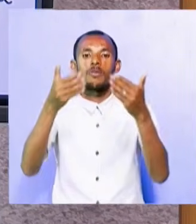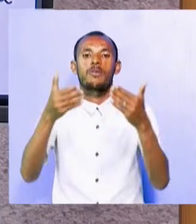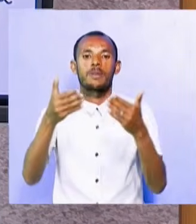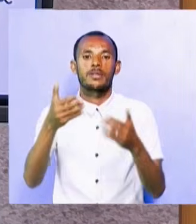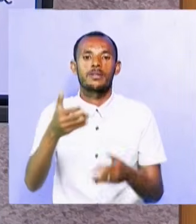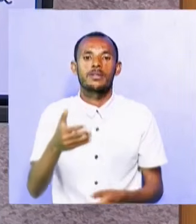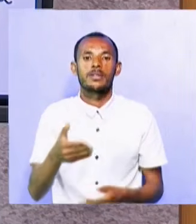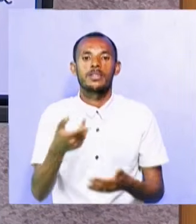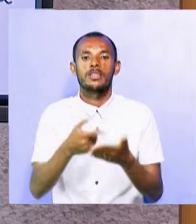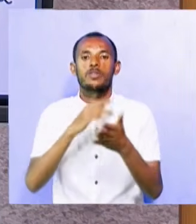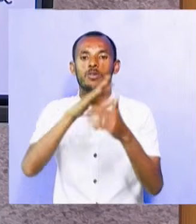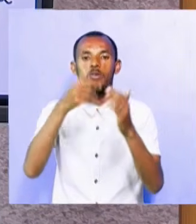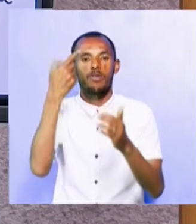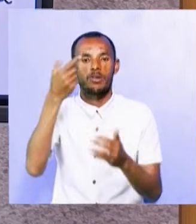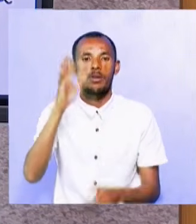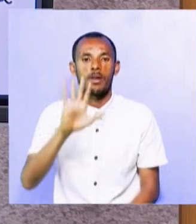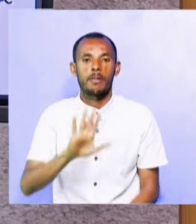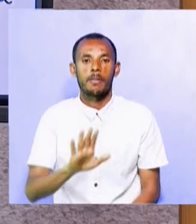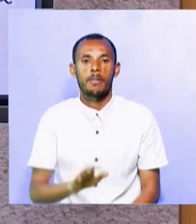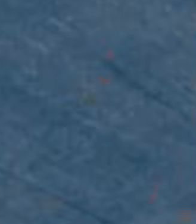much. This is all for today.